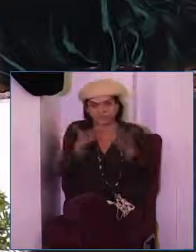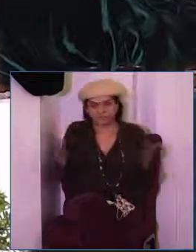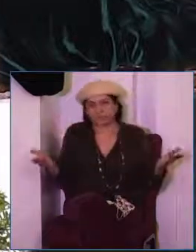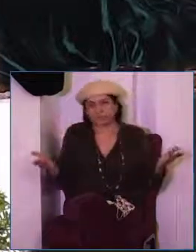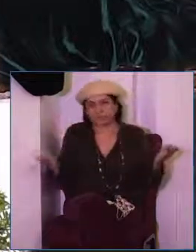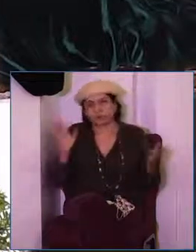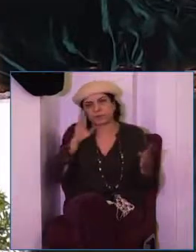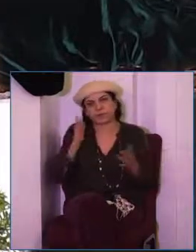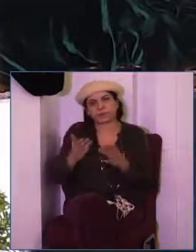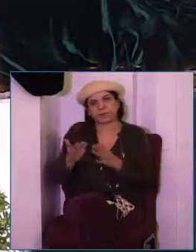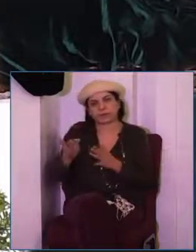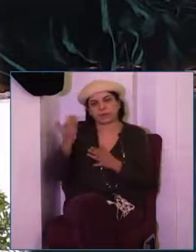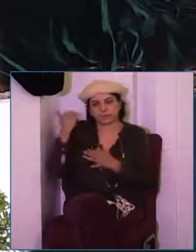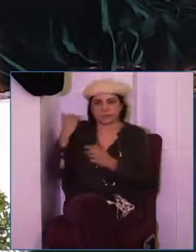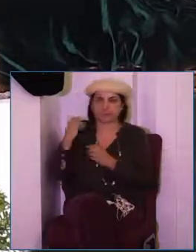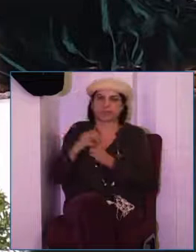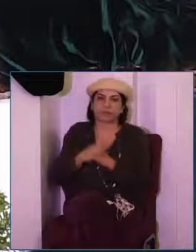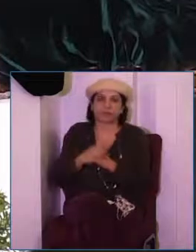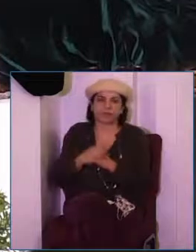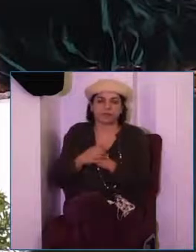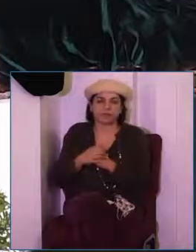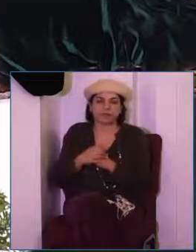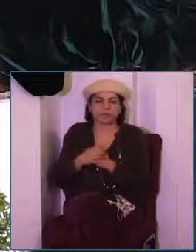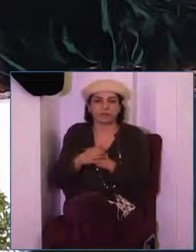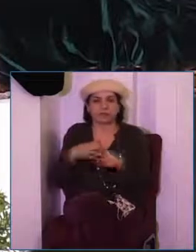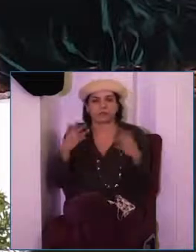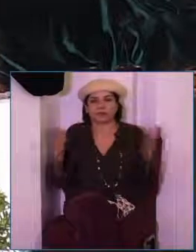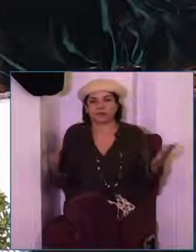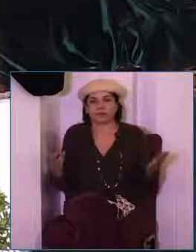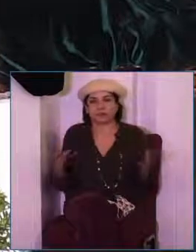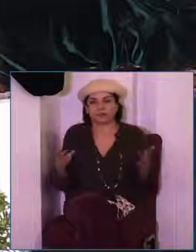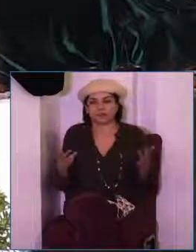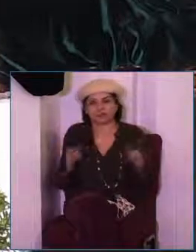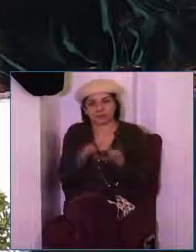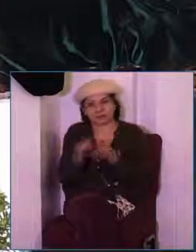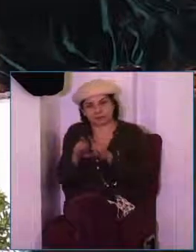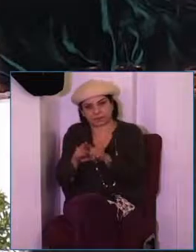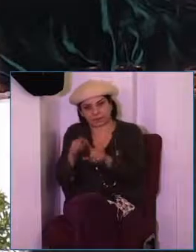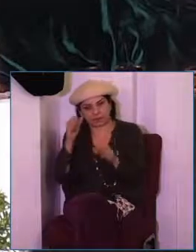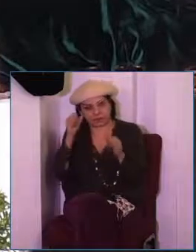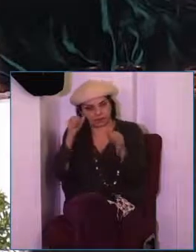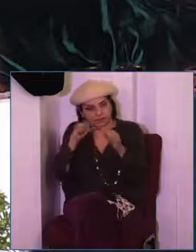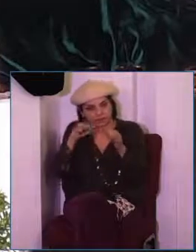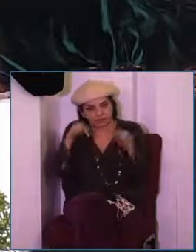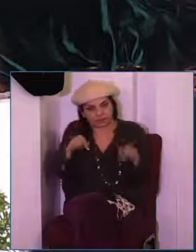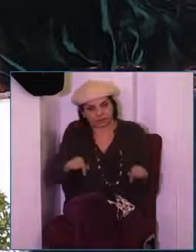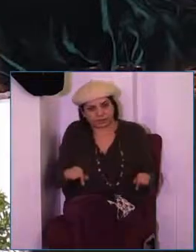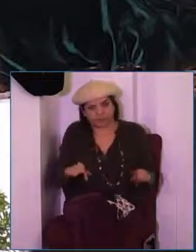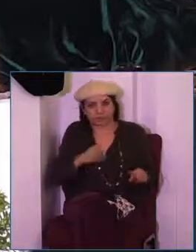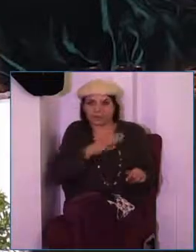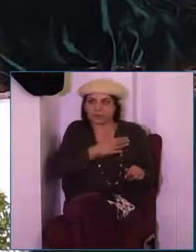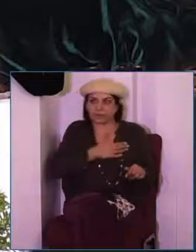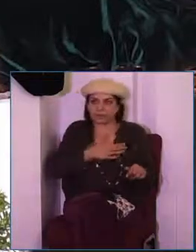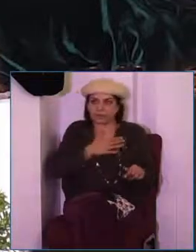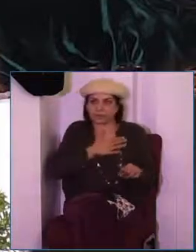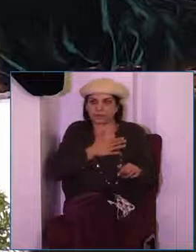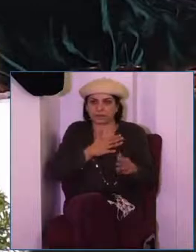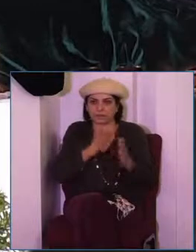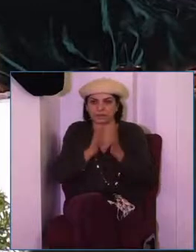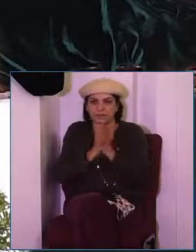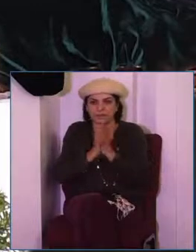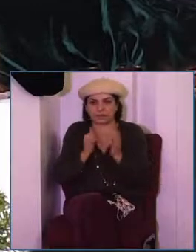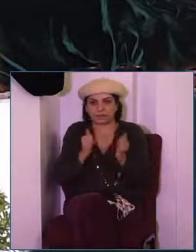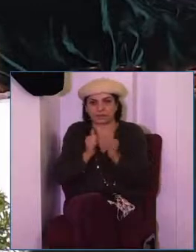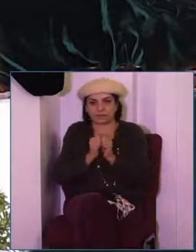be behind us. And so as we keep this in mind, please pray with me.